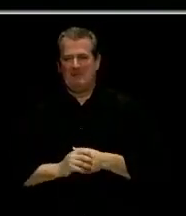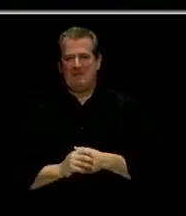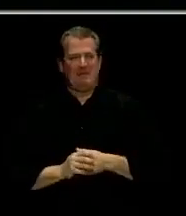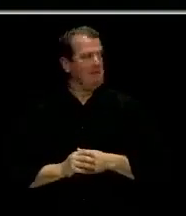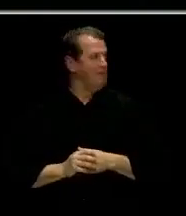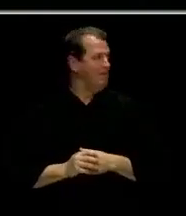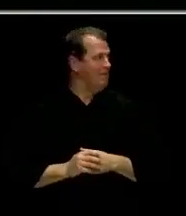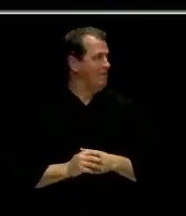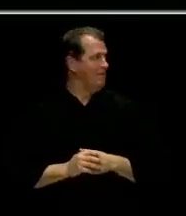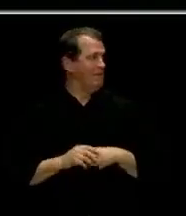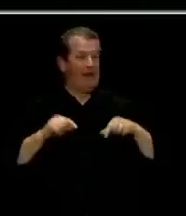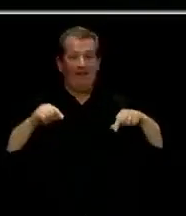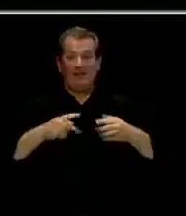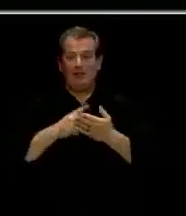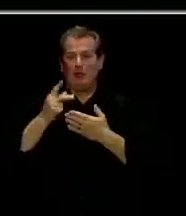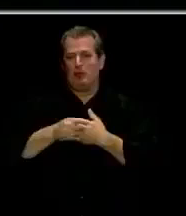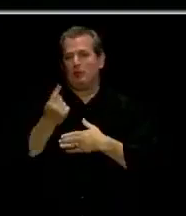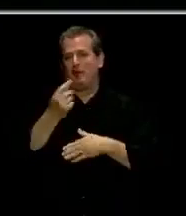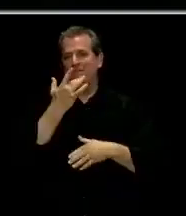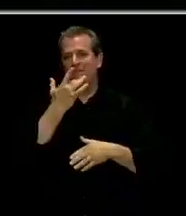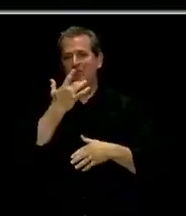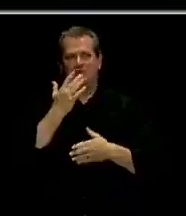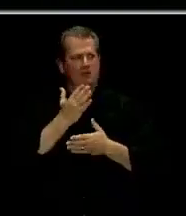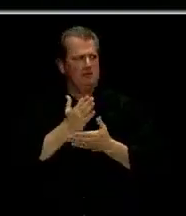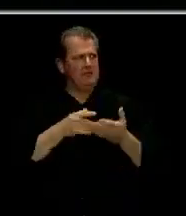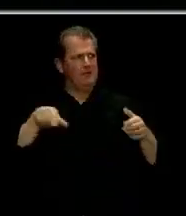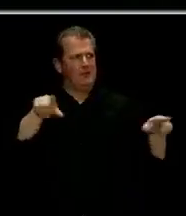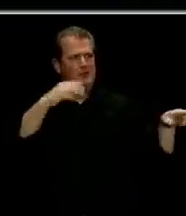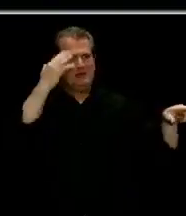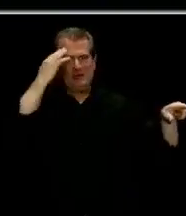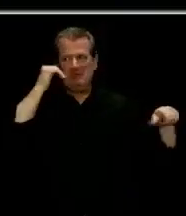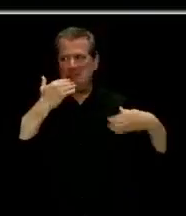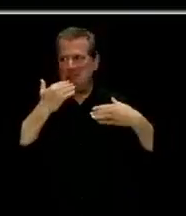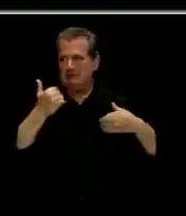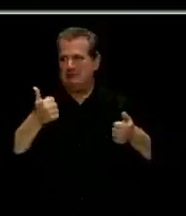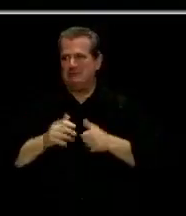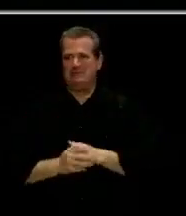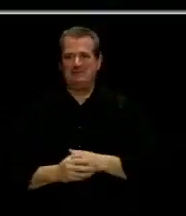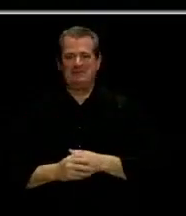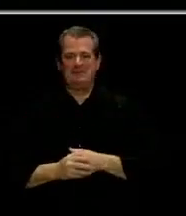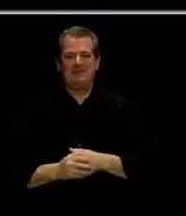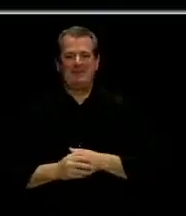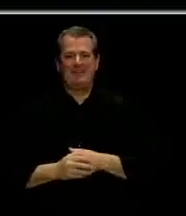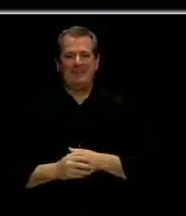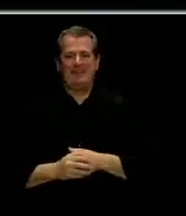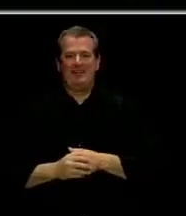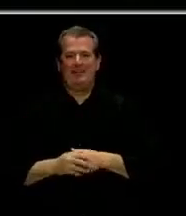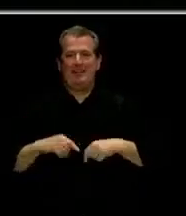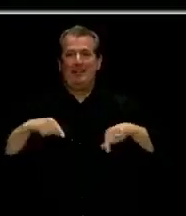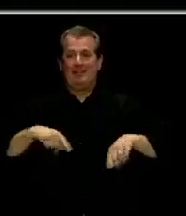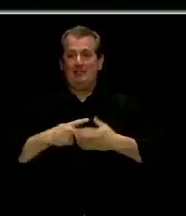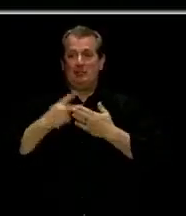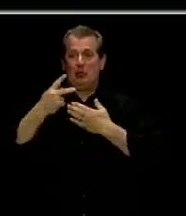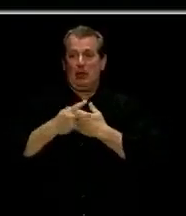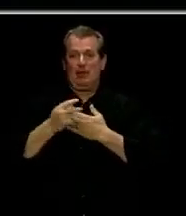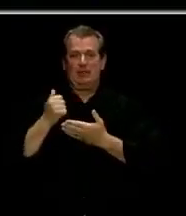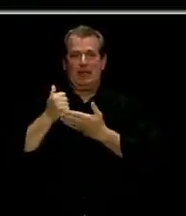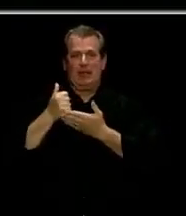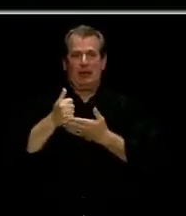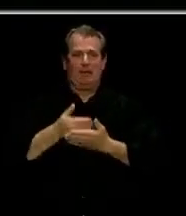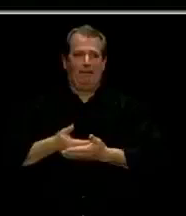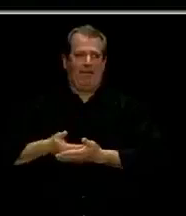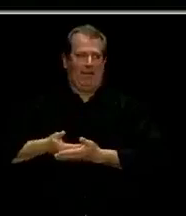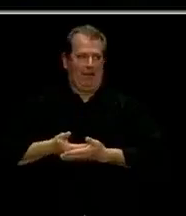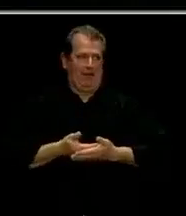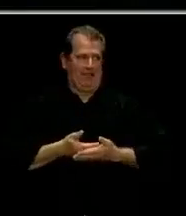yeah, great. That sounds like some people are familiar with the program. So it's a program to help babies